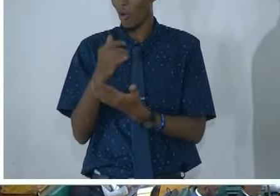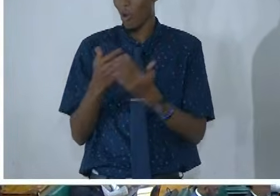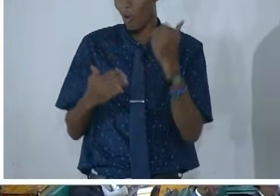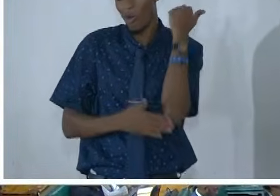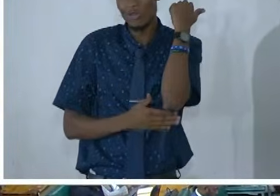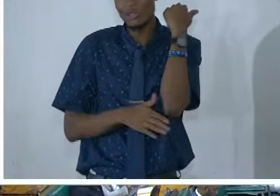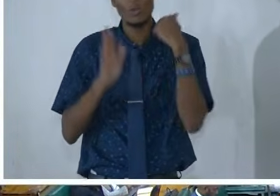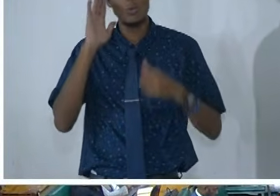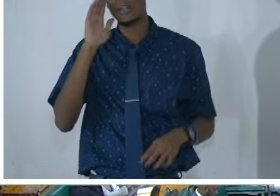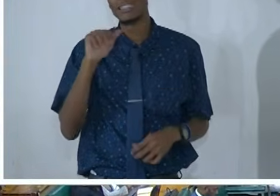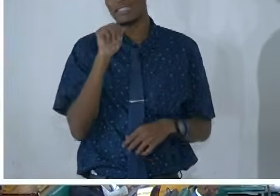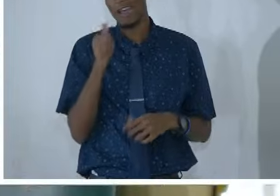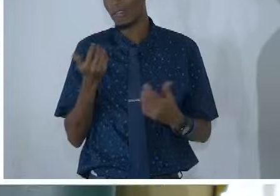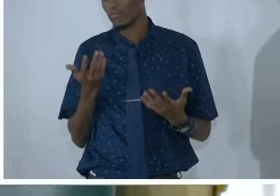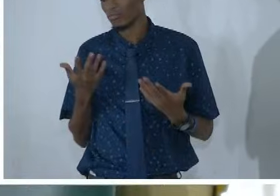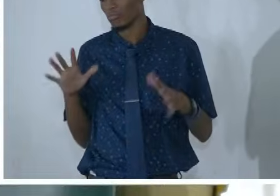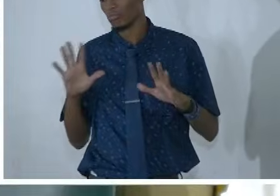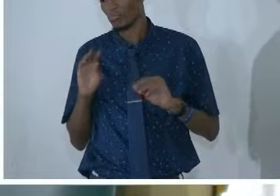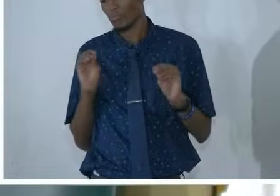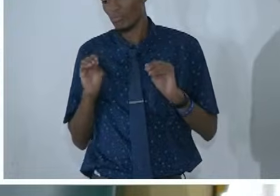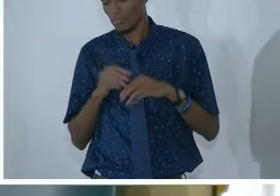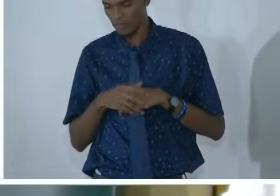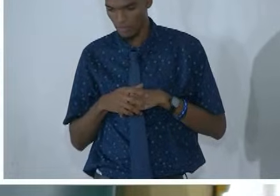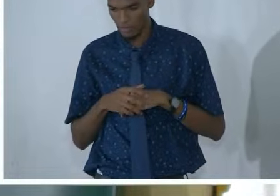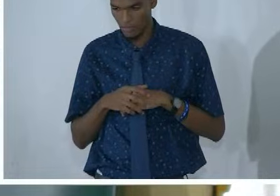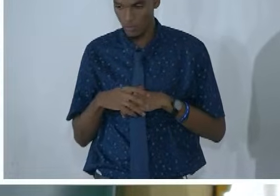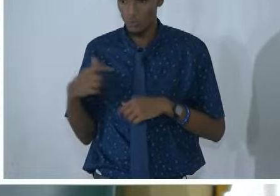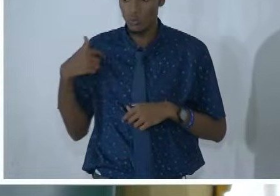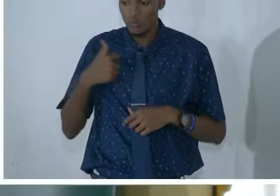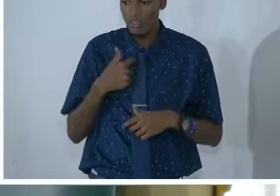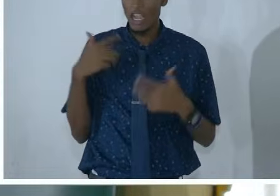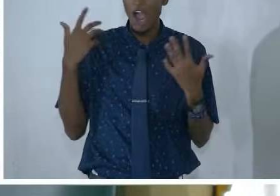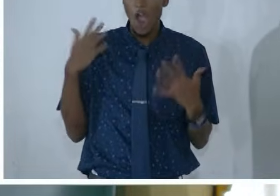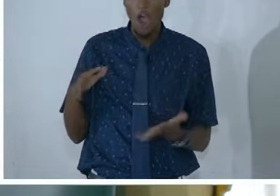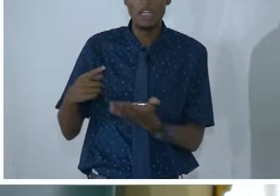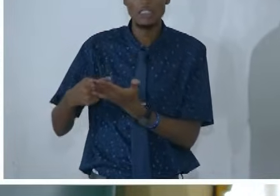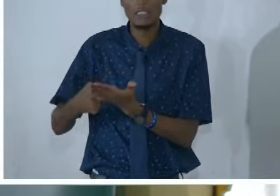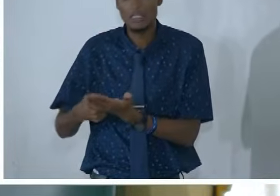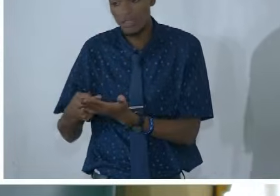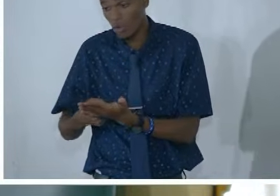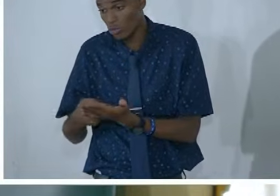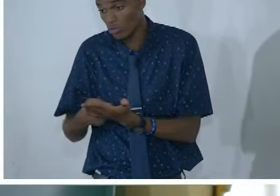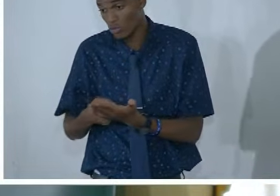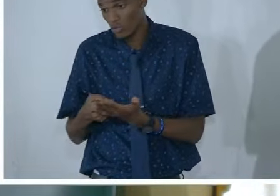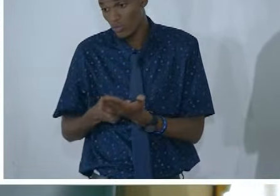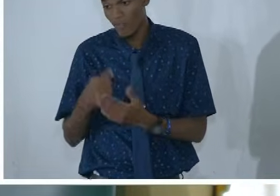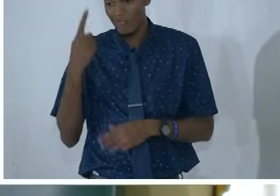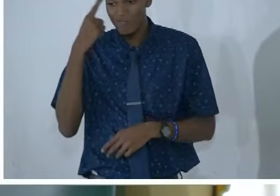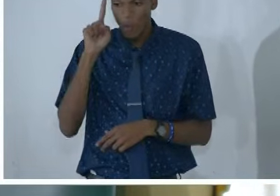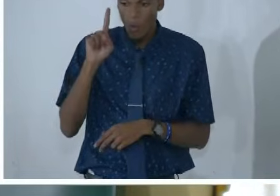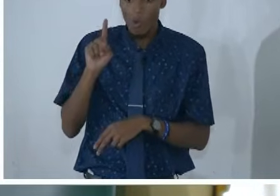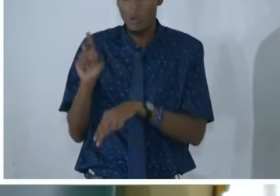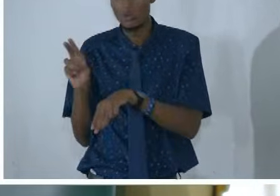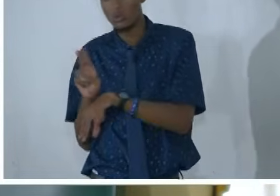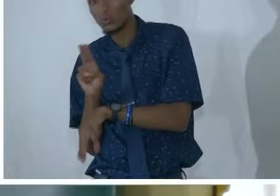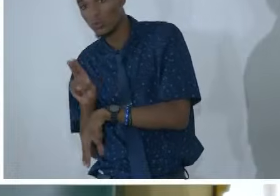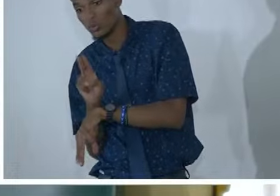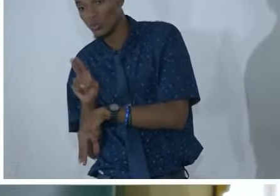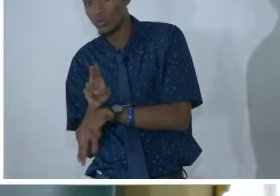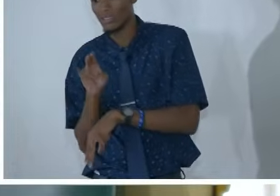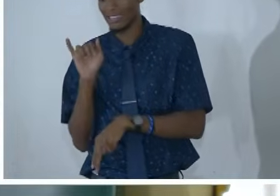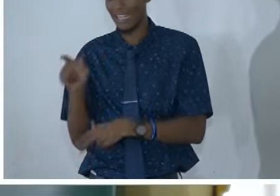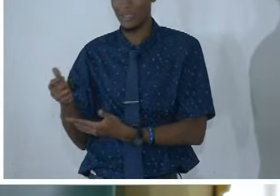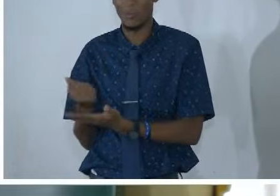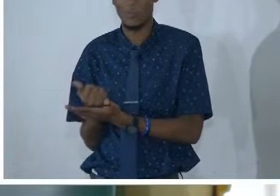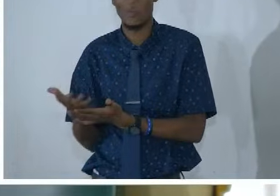at all. We had no discussions regarding rare earths. or the use of waste. However,